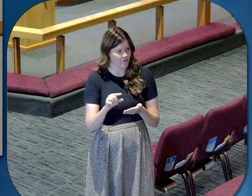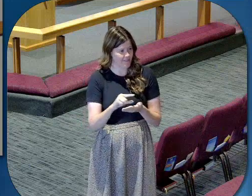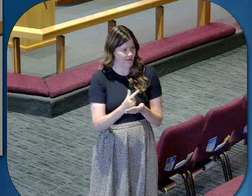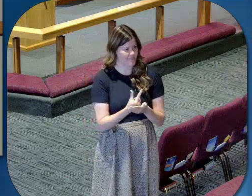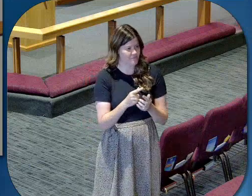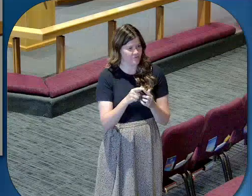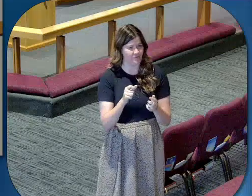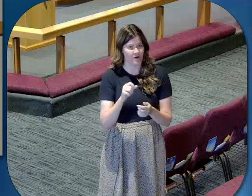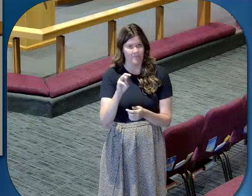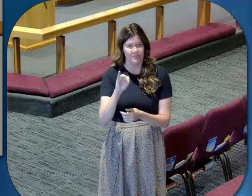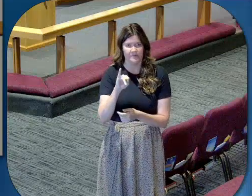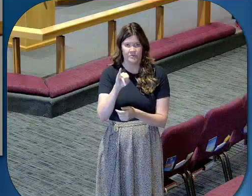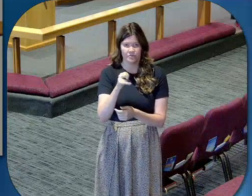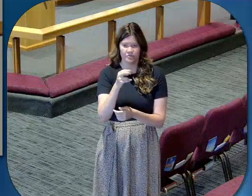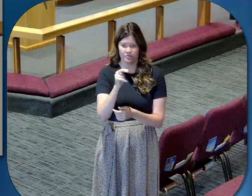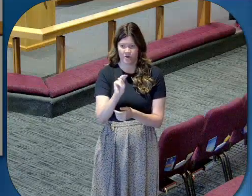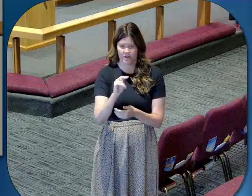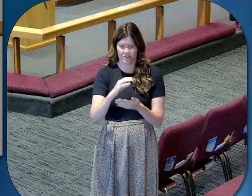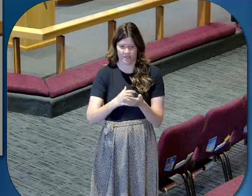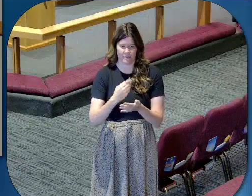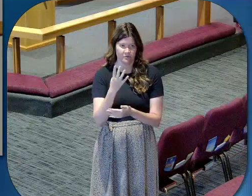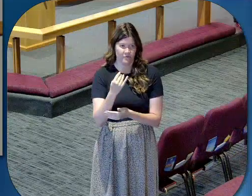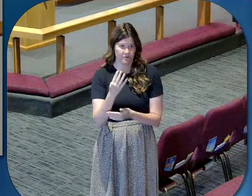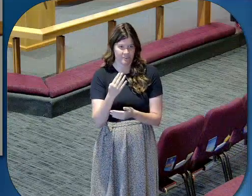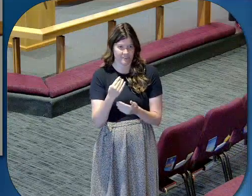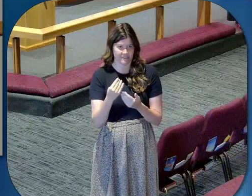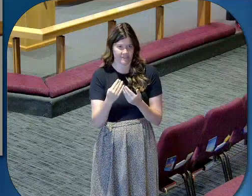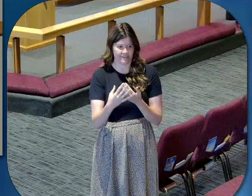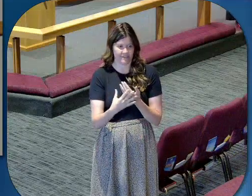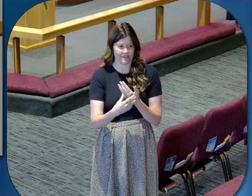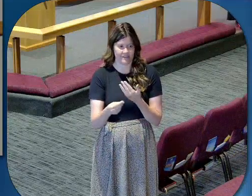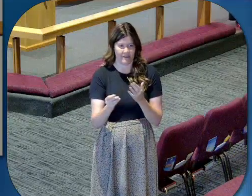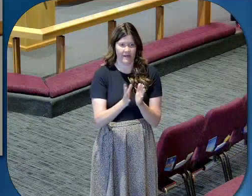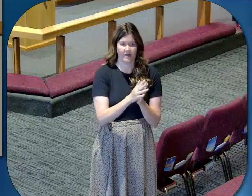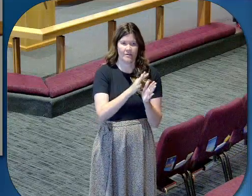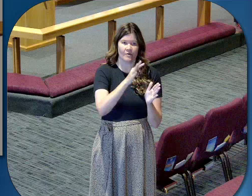Gospel according to St. John, the 14th chapter.